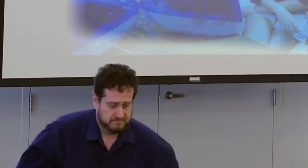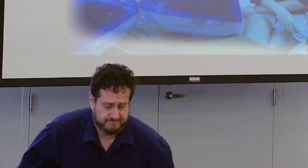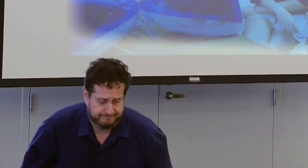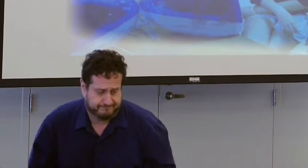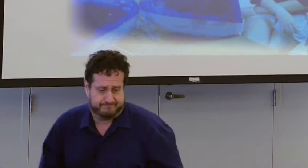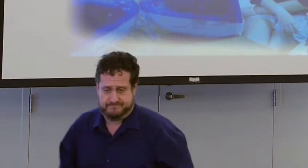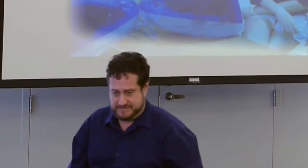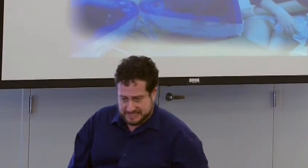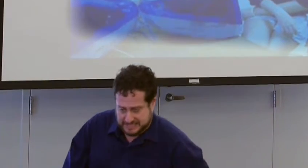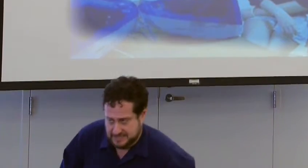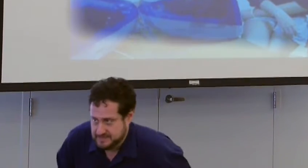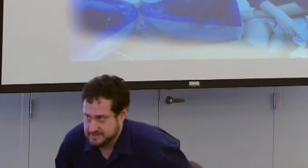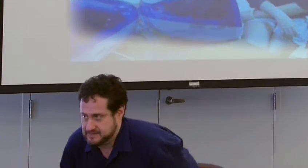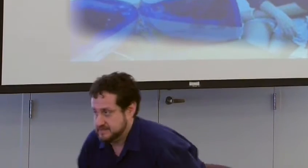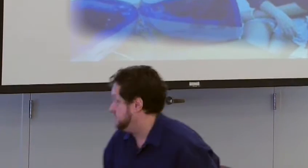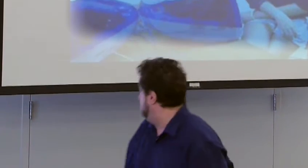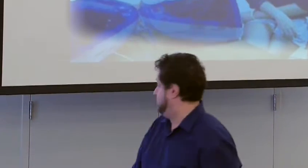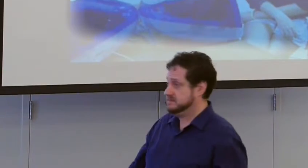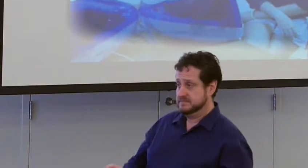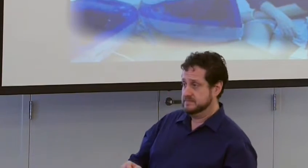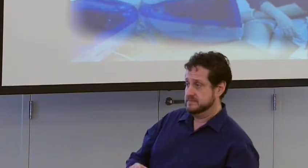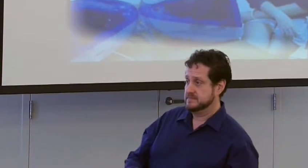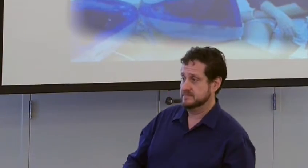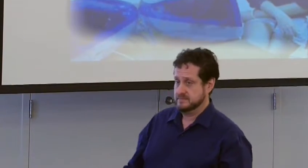language. To lose.